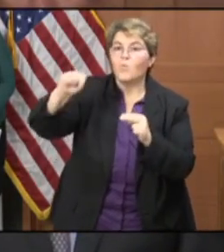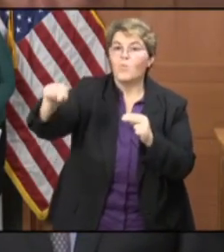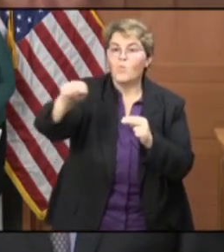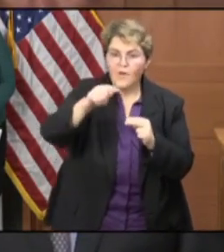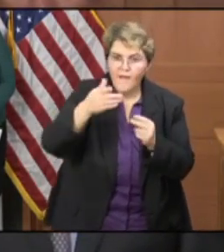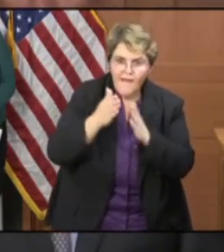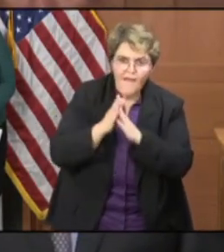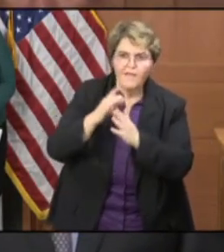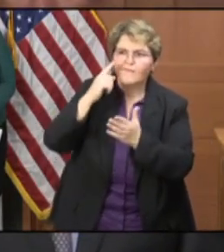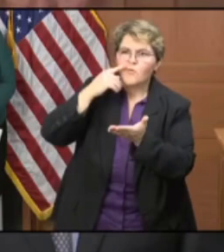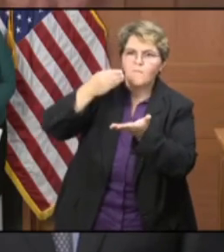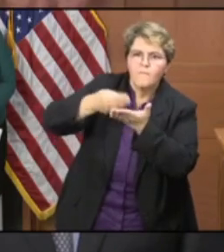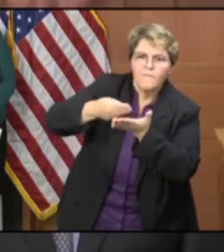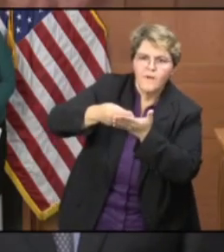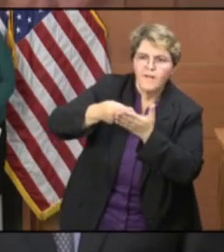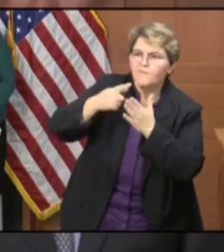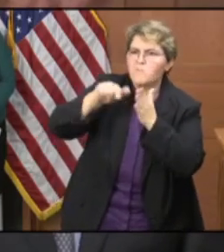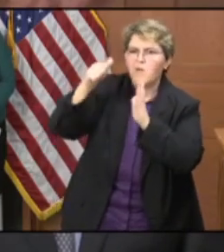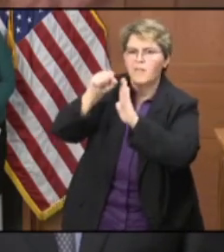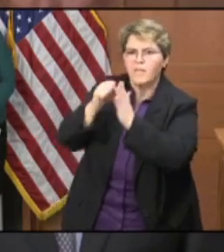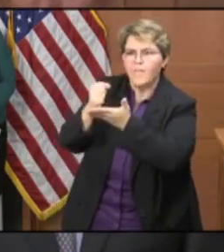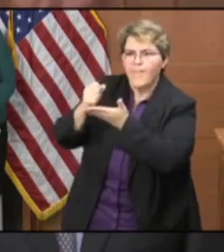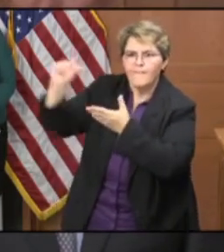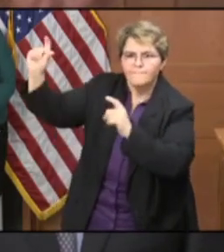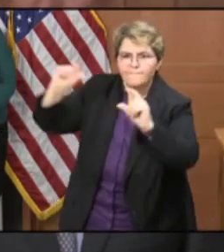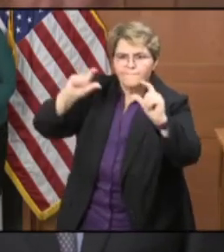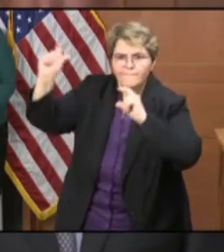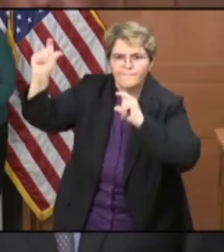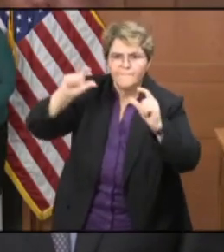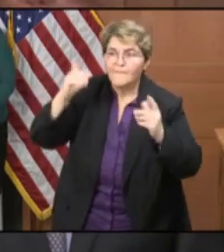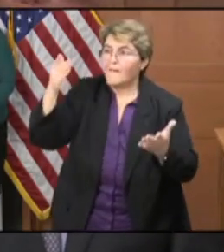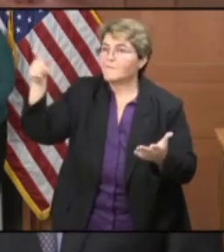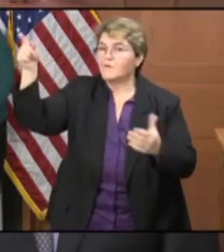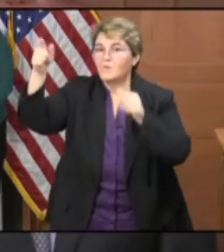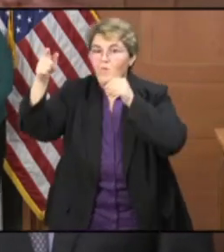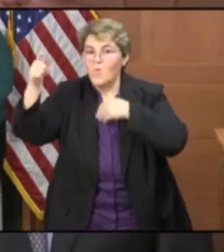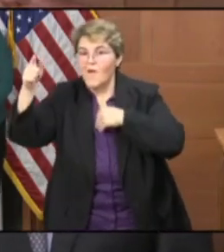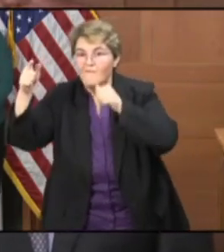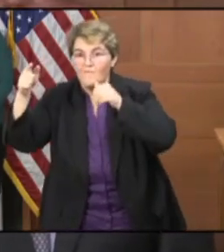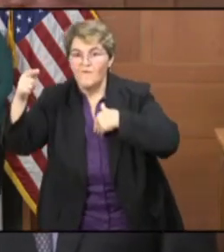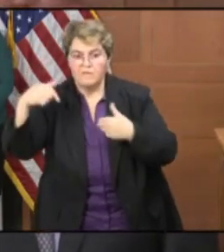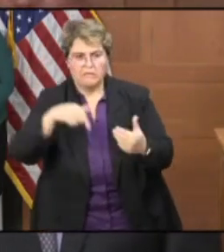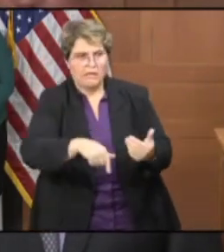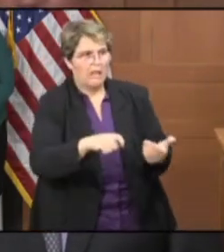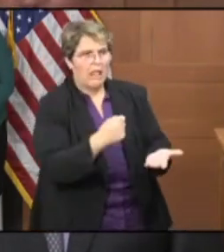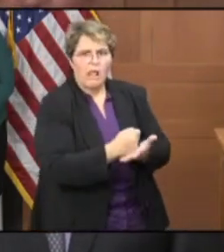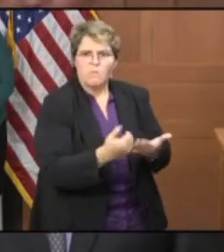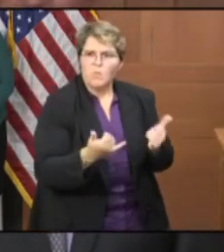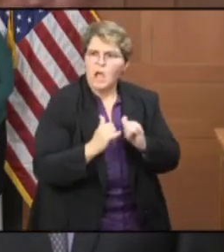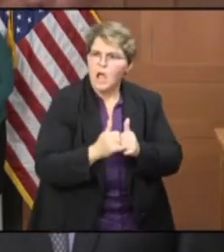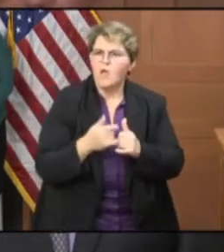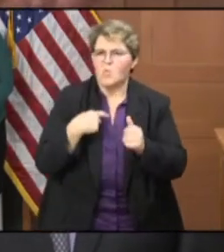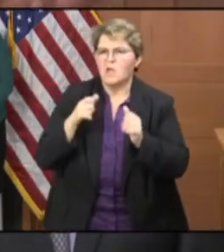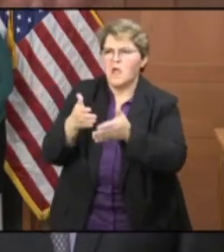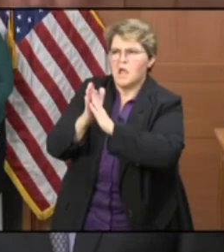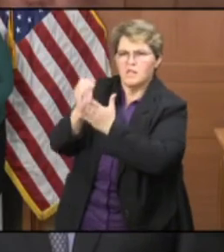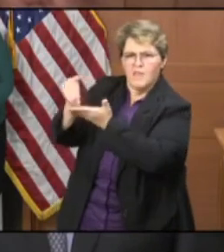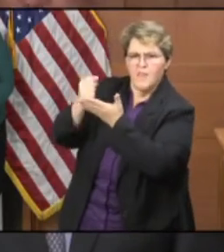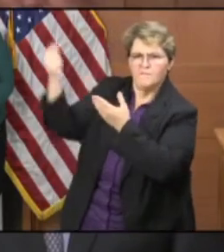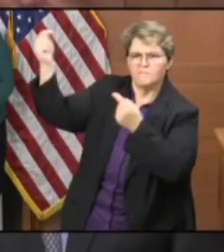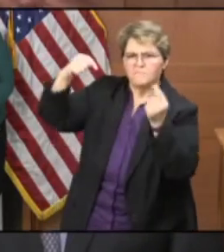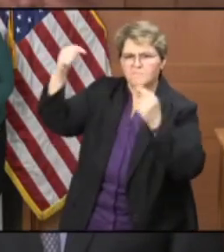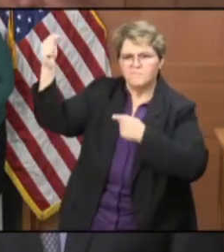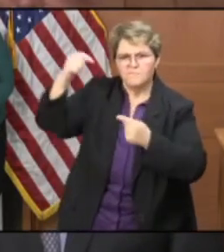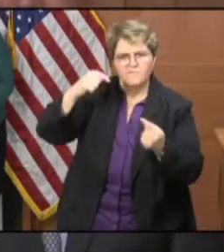and support from other states that may not be experiencing high fire impacts at this time. So we're continuing to take advantage of